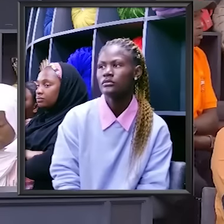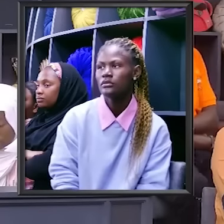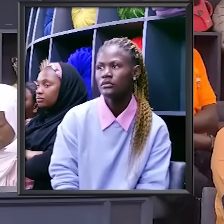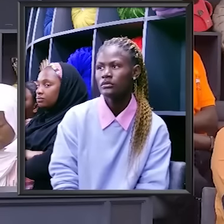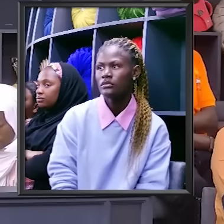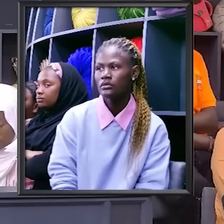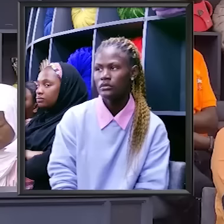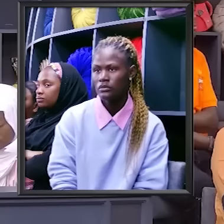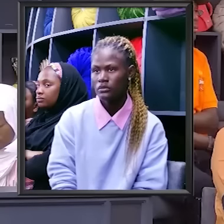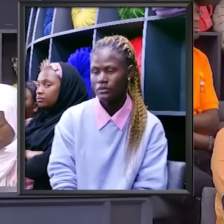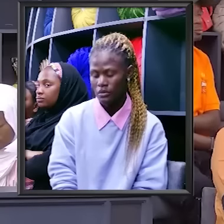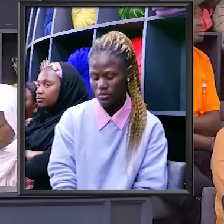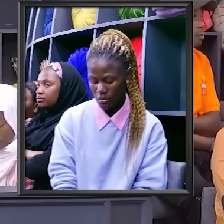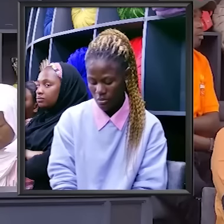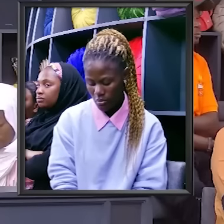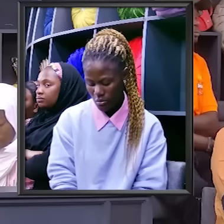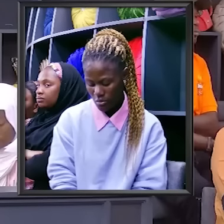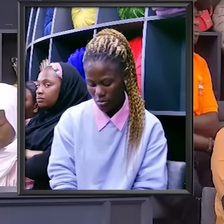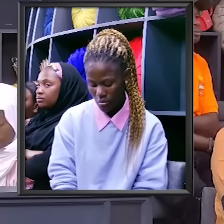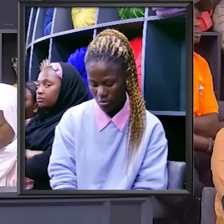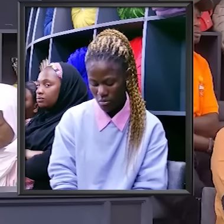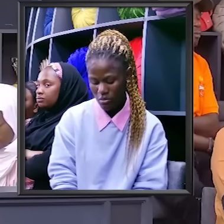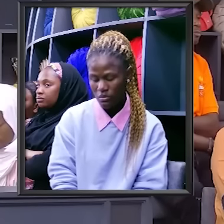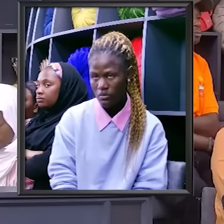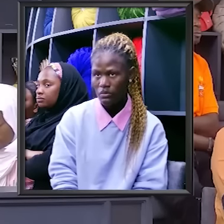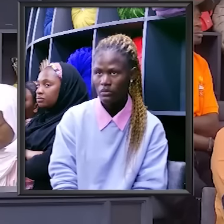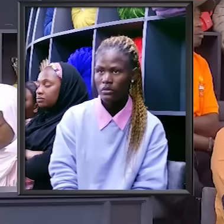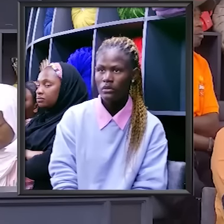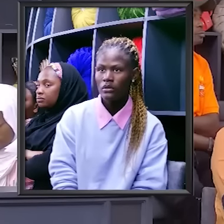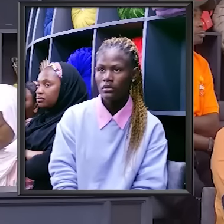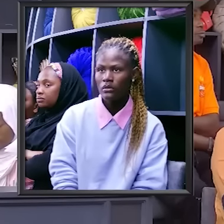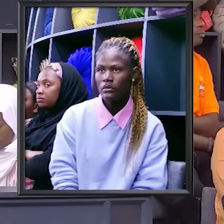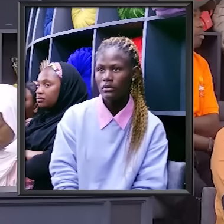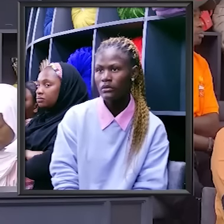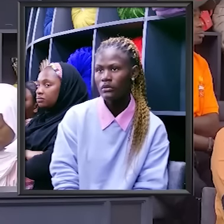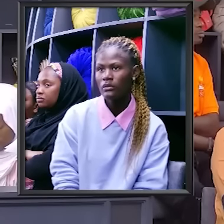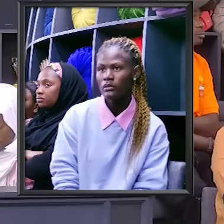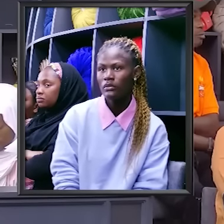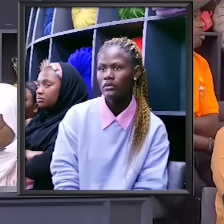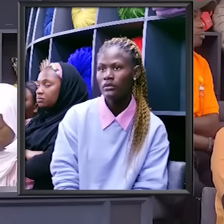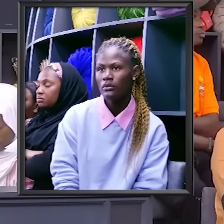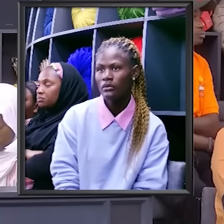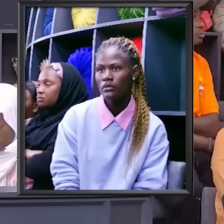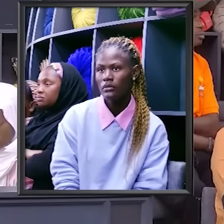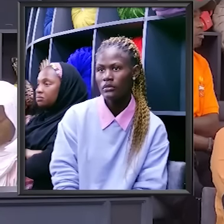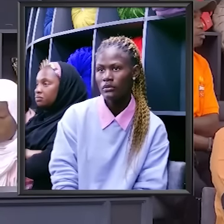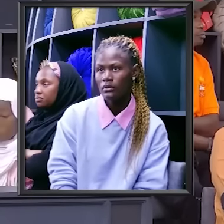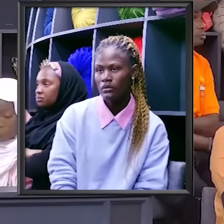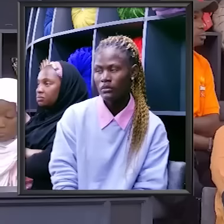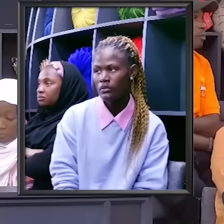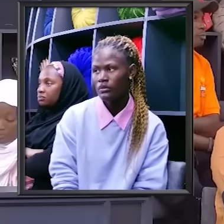He call them now. The CBN, where will they talk now? Call them now on phone. First, they go get angry. Say you call them. You no give them